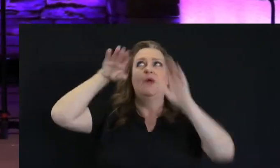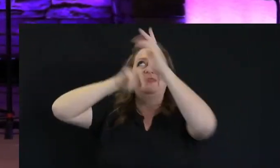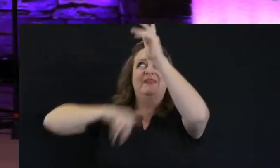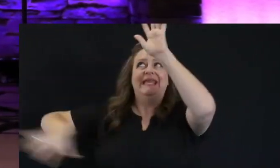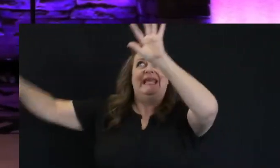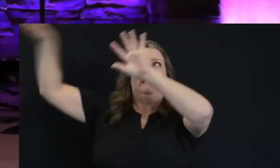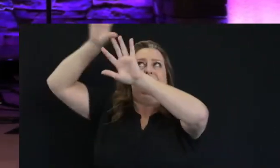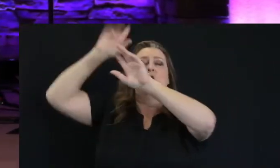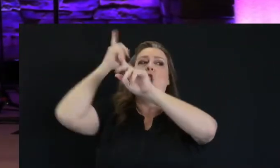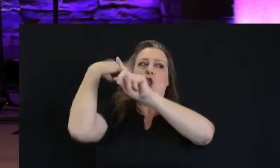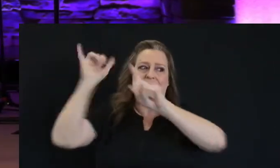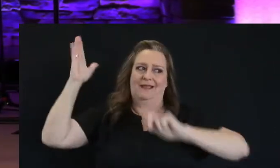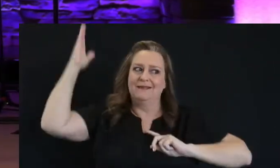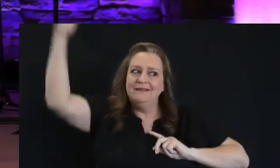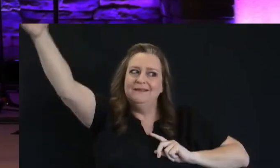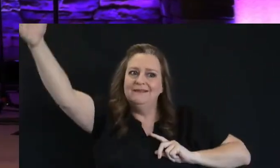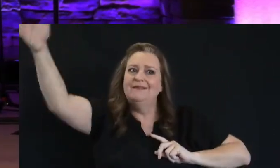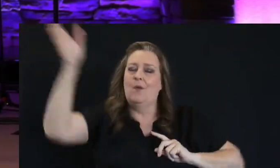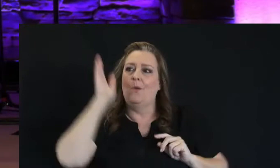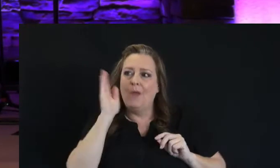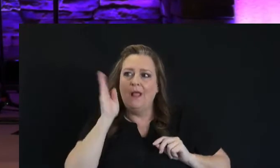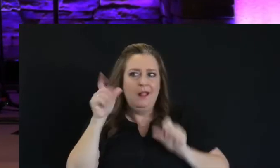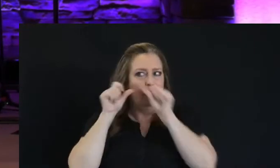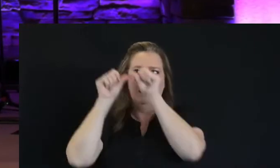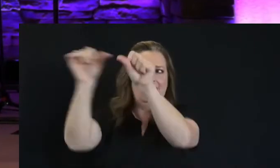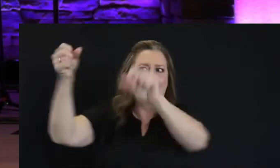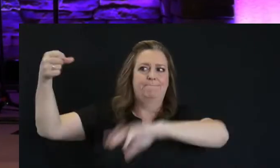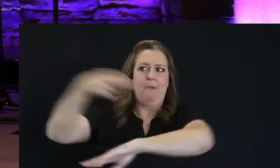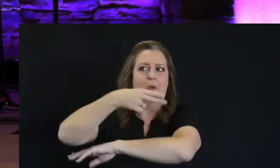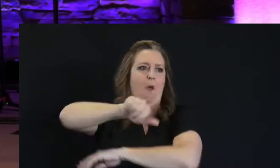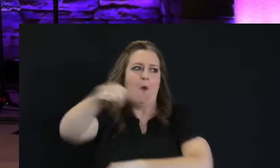one kingdom that outlasts all other kingdoms.